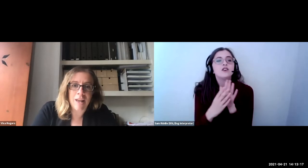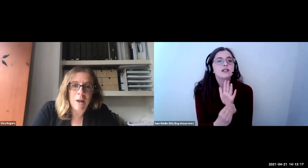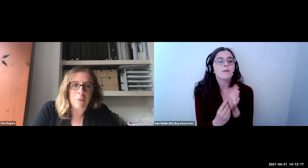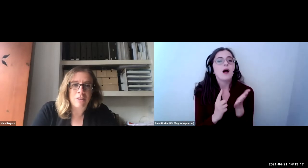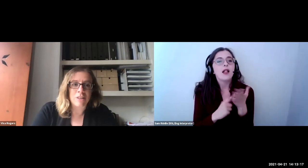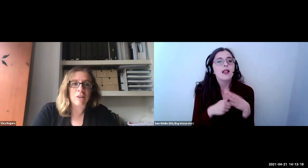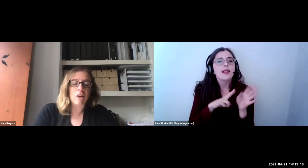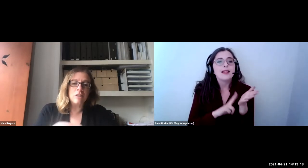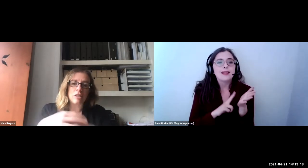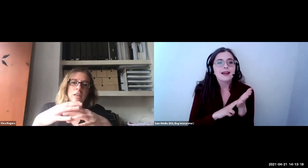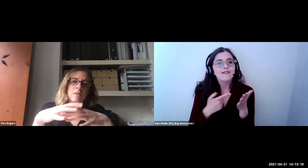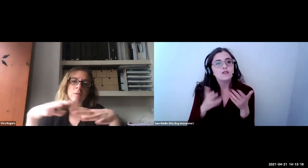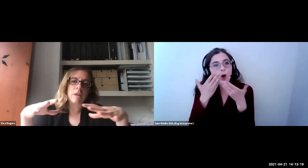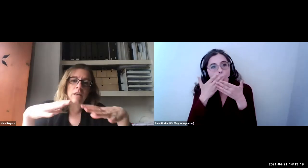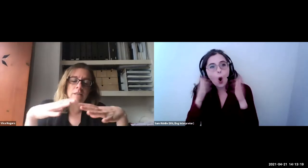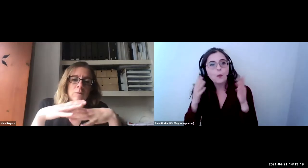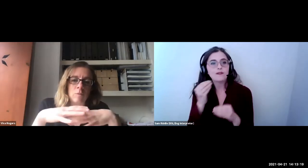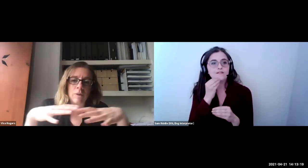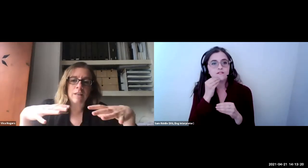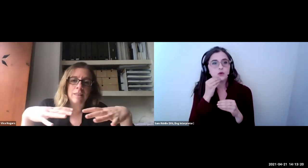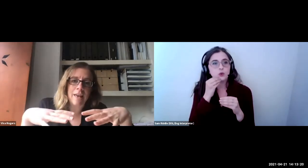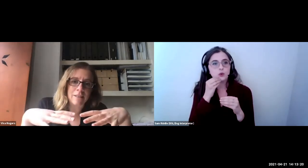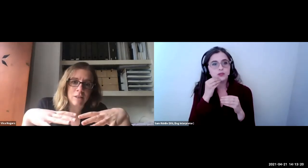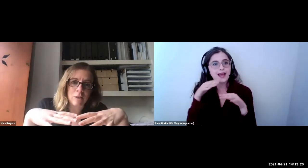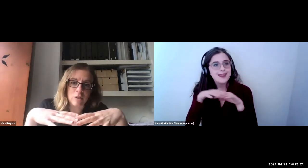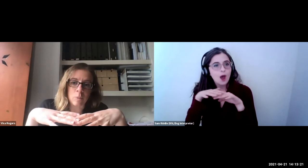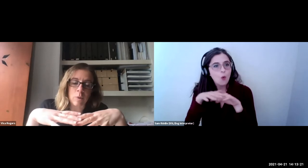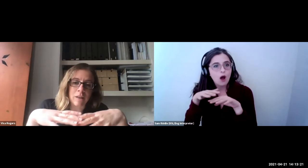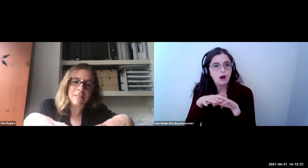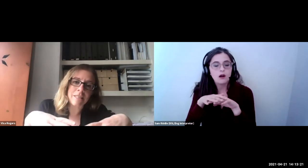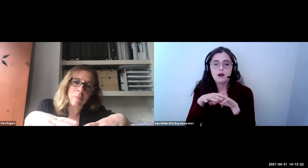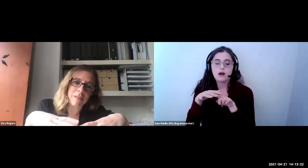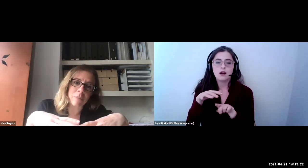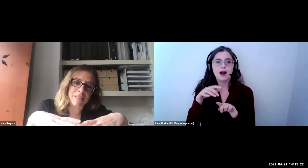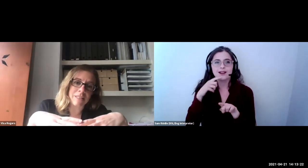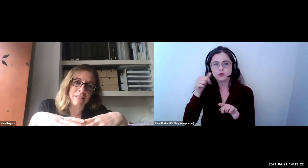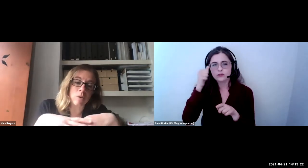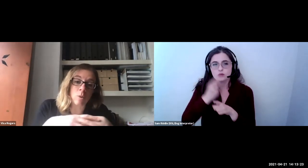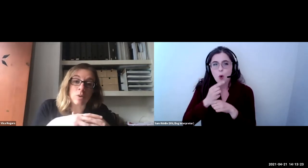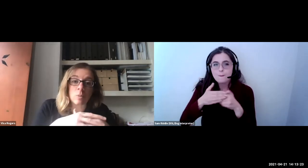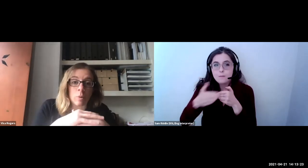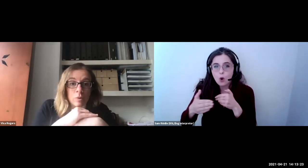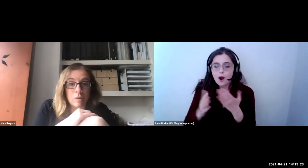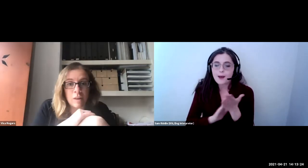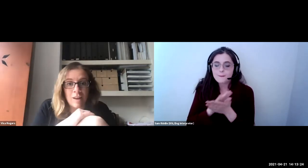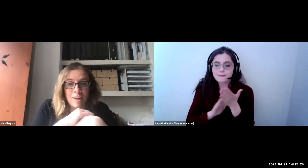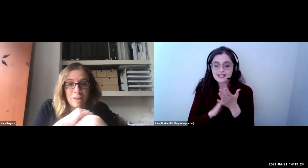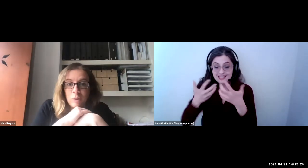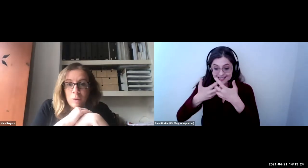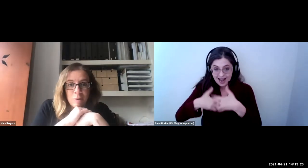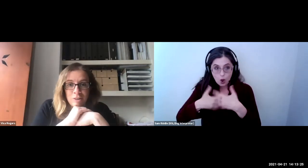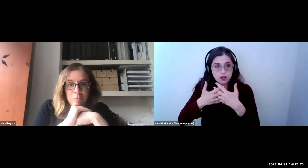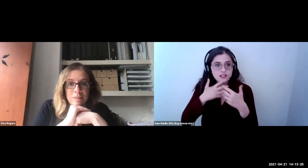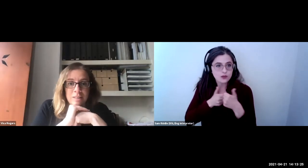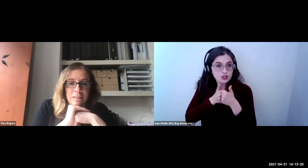Network. But the technology is really there to support existing businesses or to support